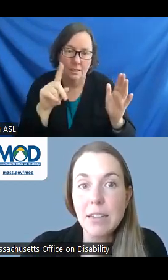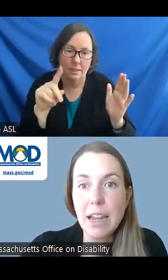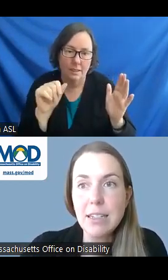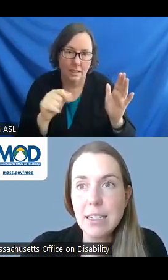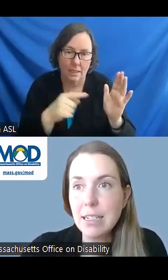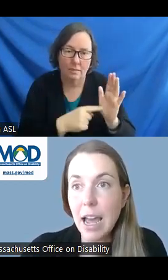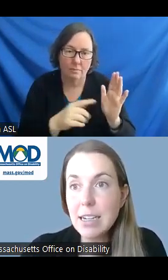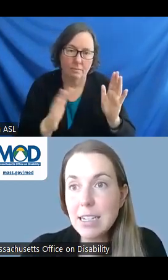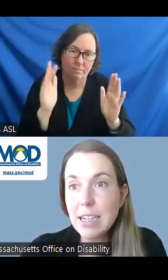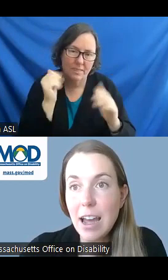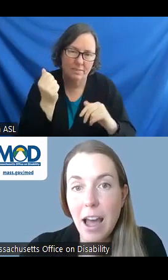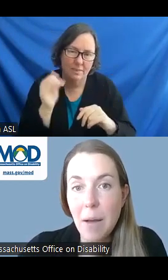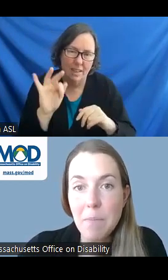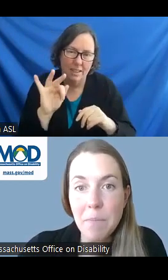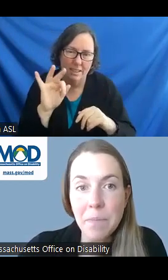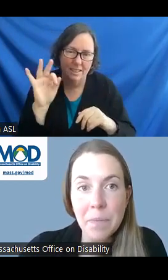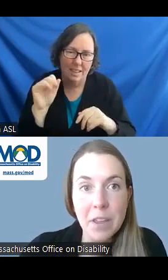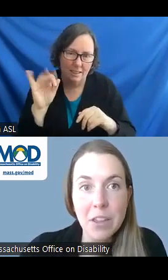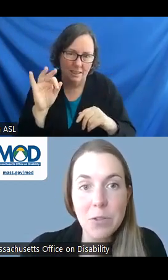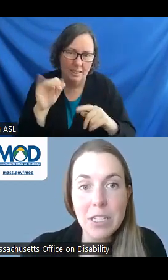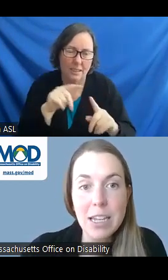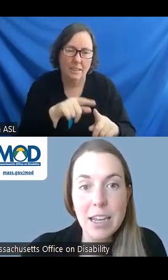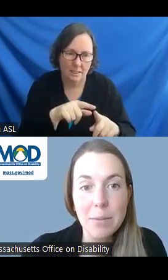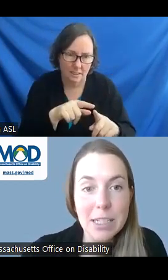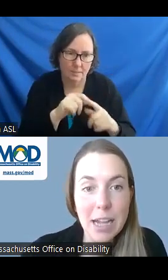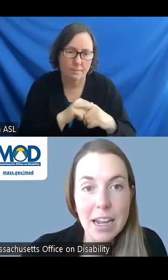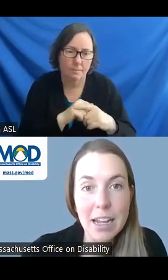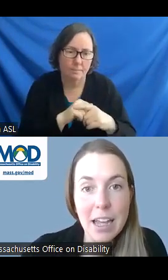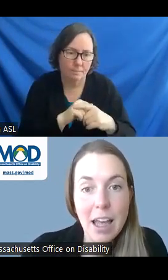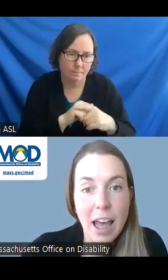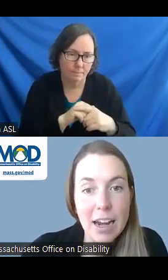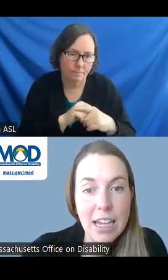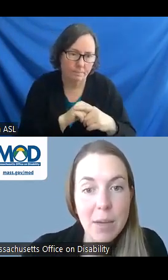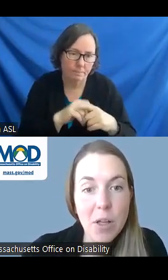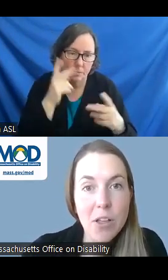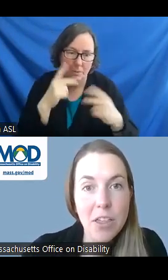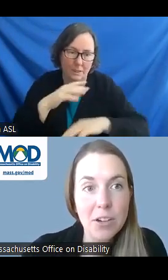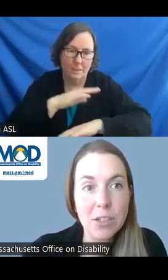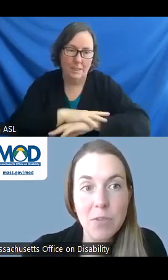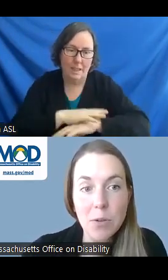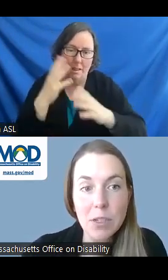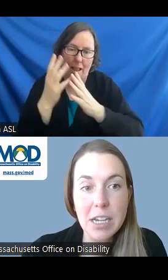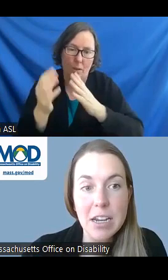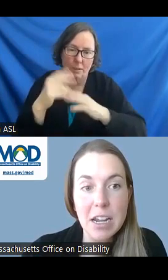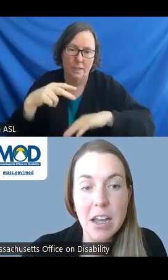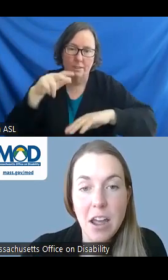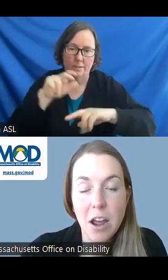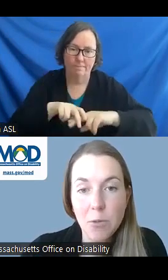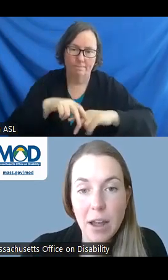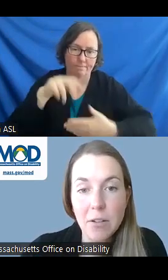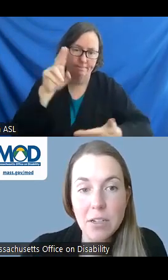in 1990. You see him signing at a table. There's some folks